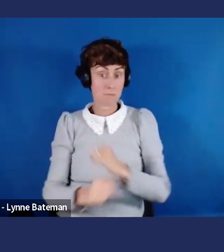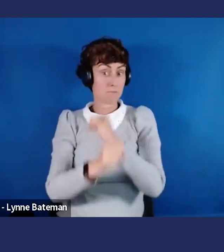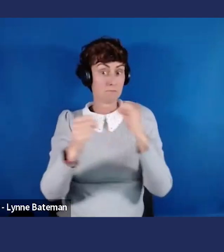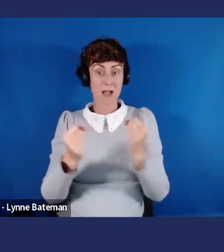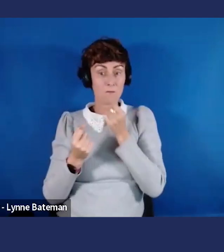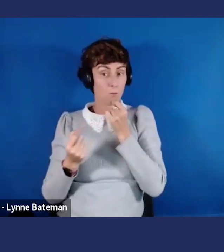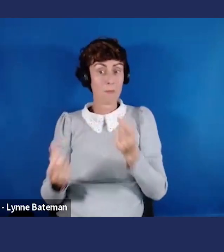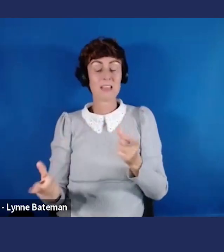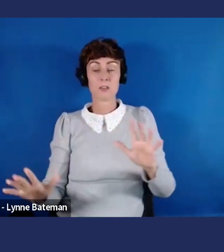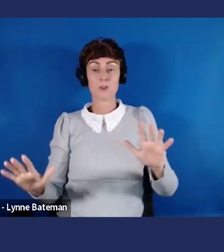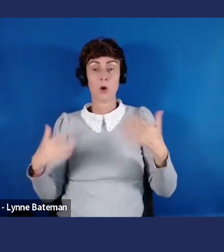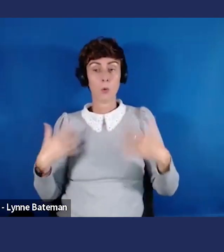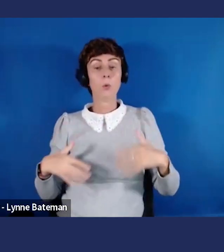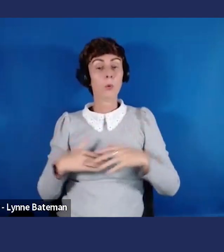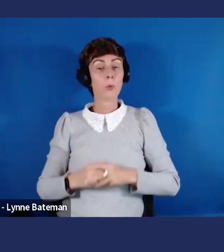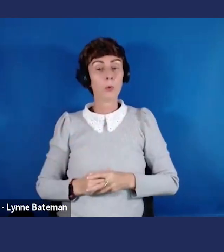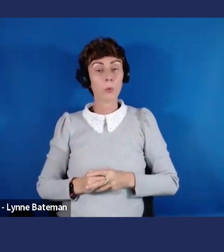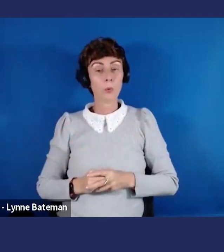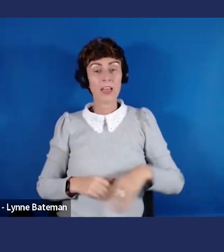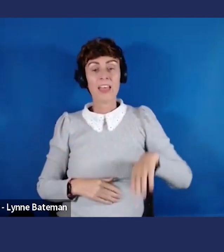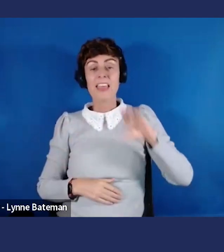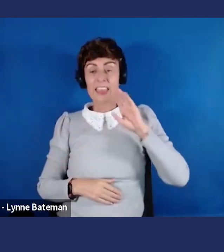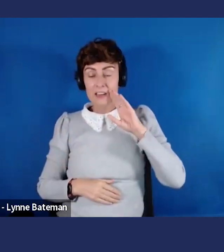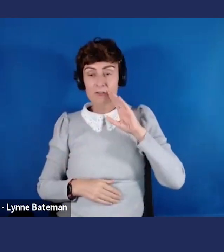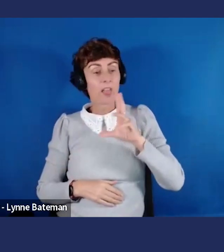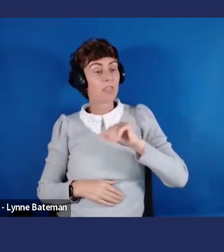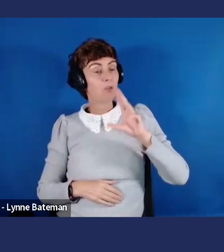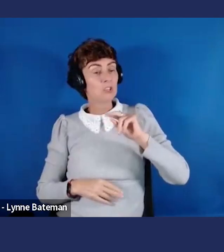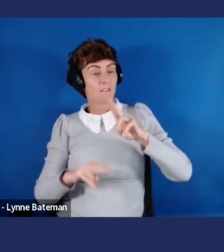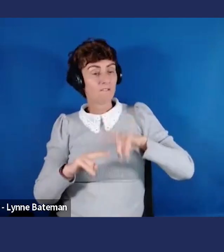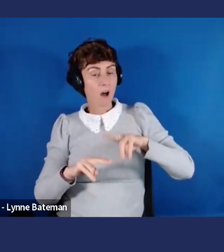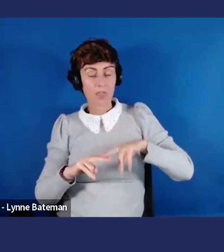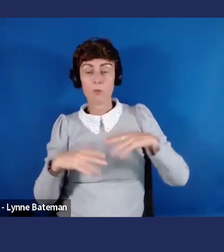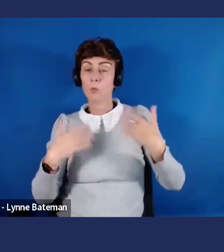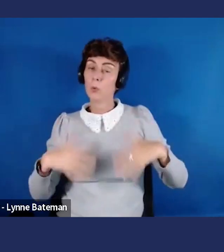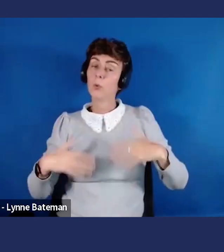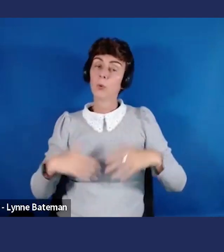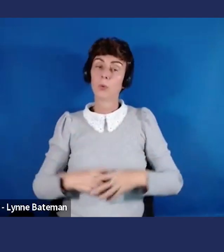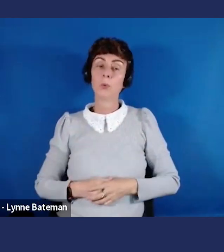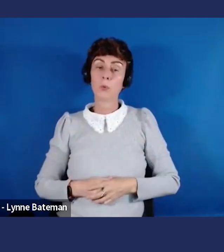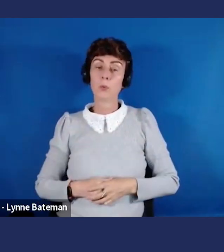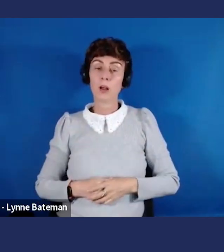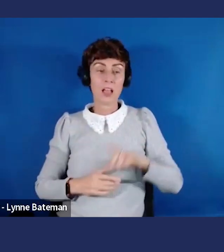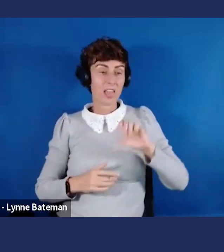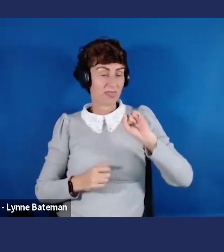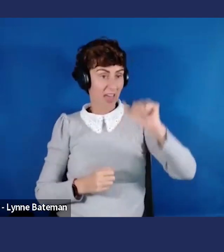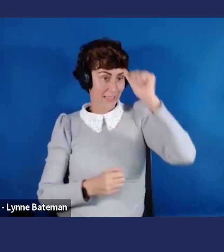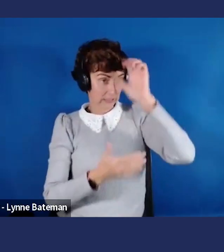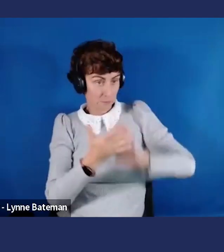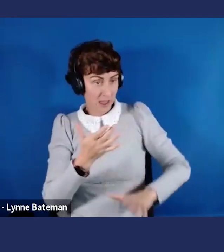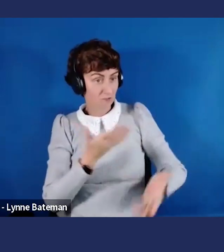what you just shared. I think hearing the voices of dads, things that they've said to you, the experiences they've